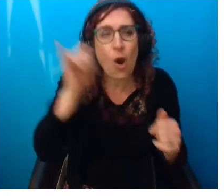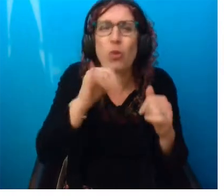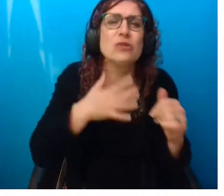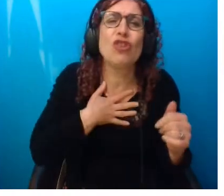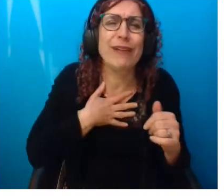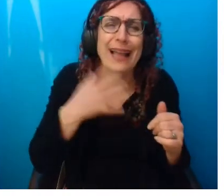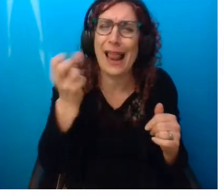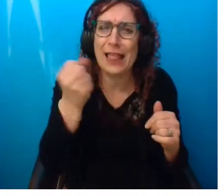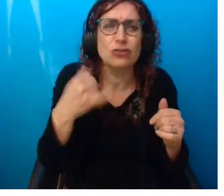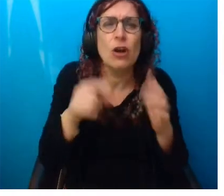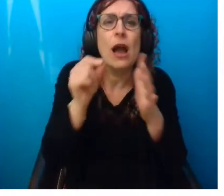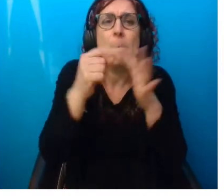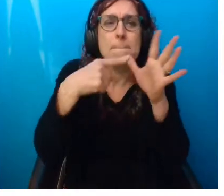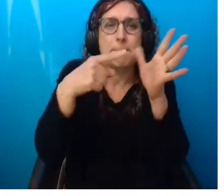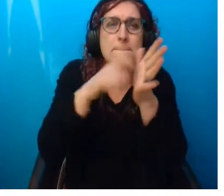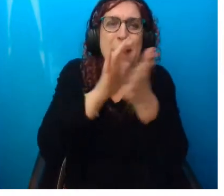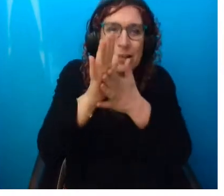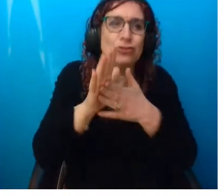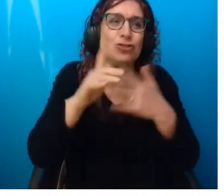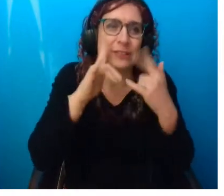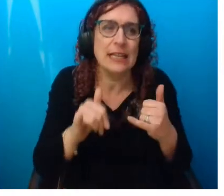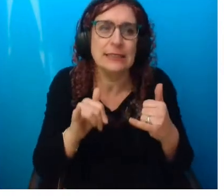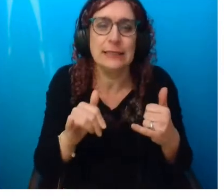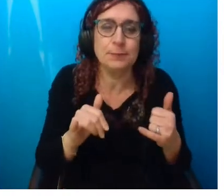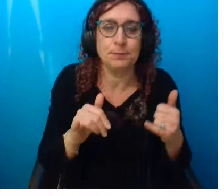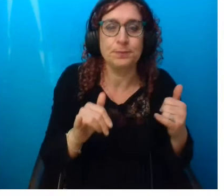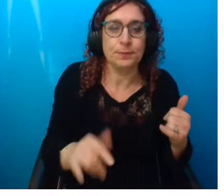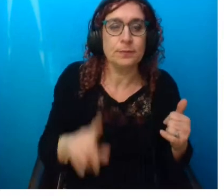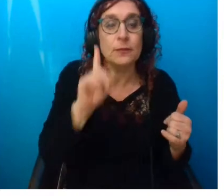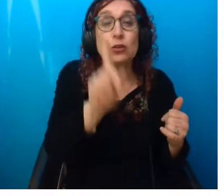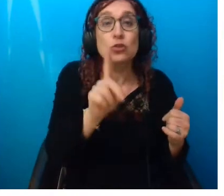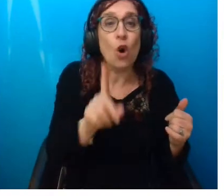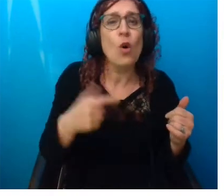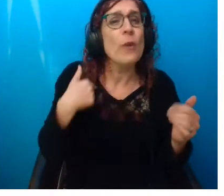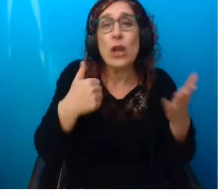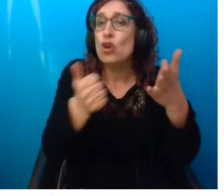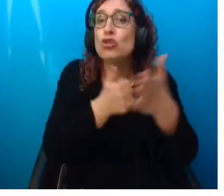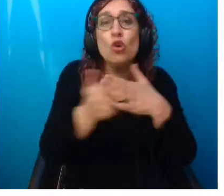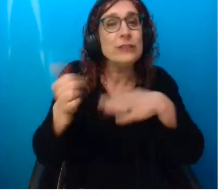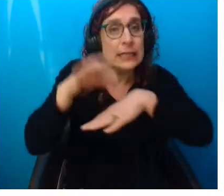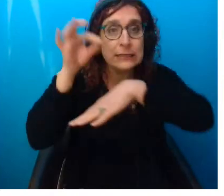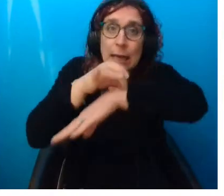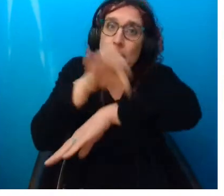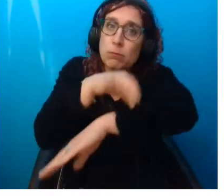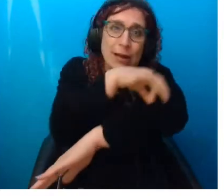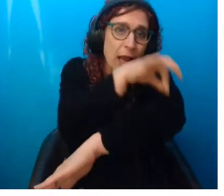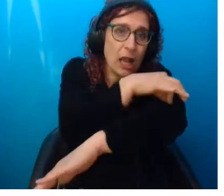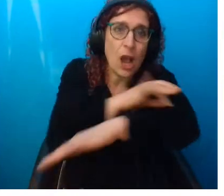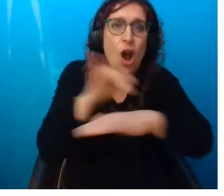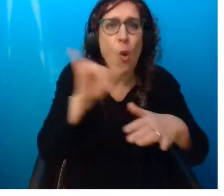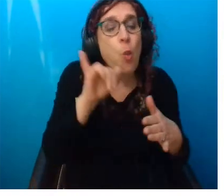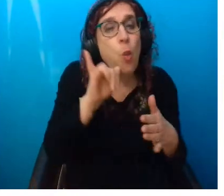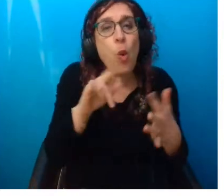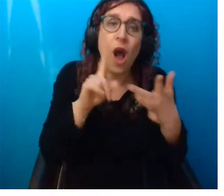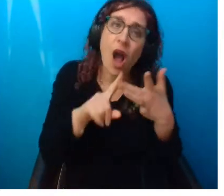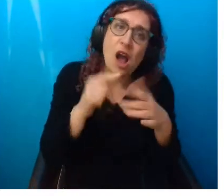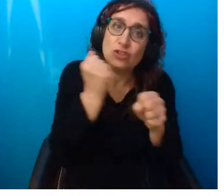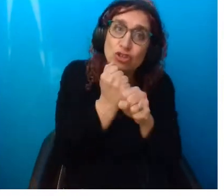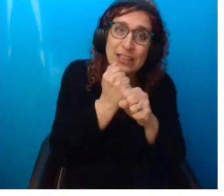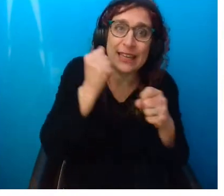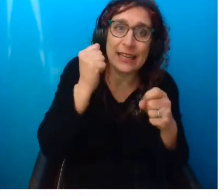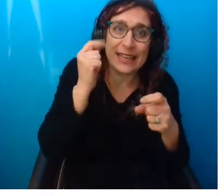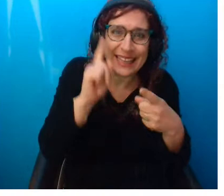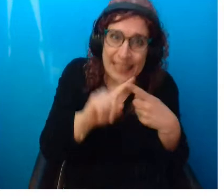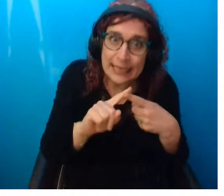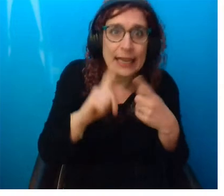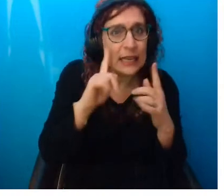not do skin prick testing or do IgE tests, because that